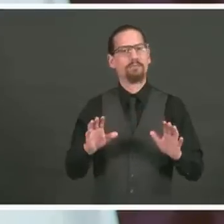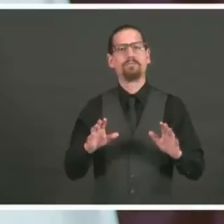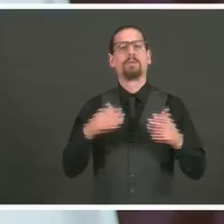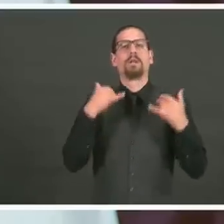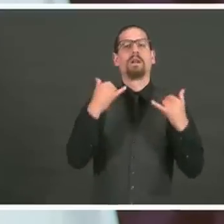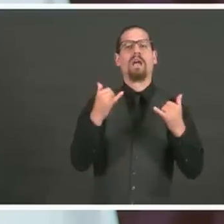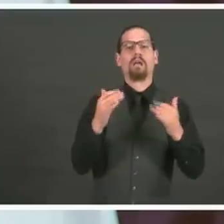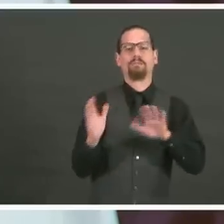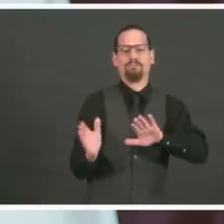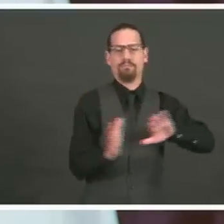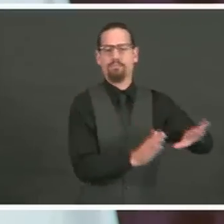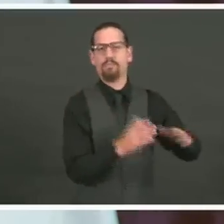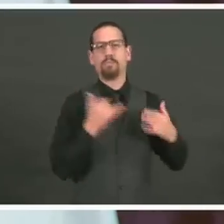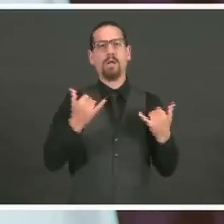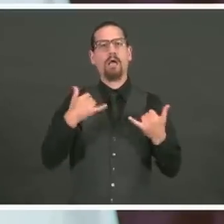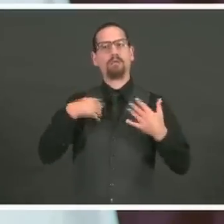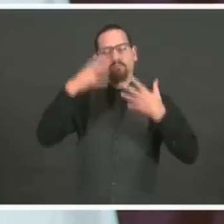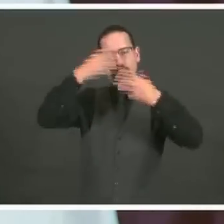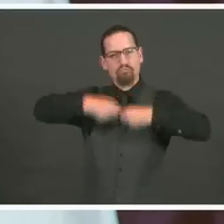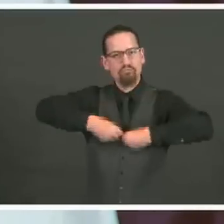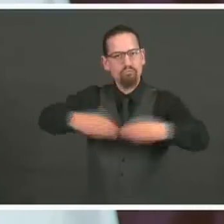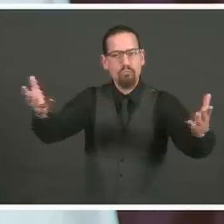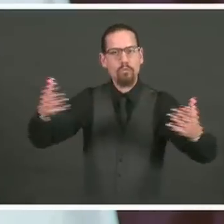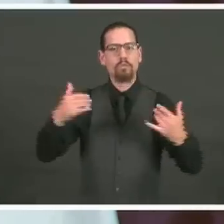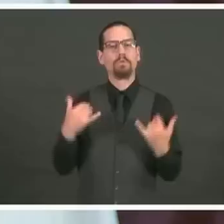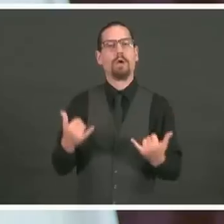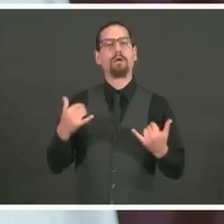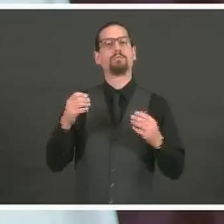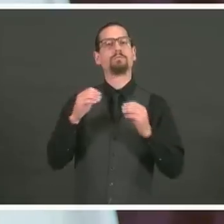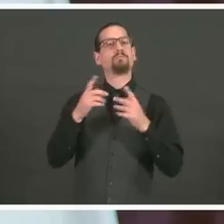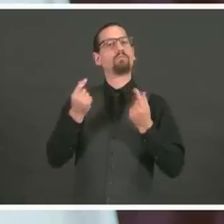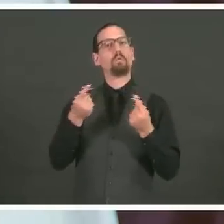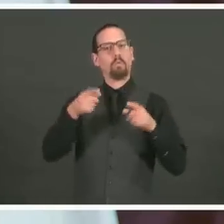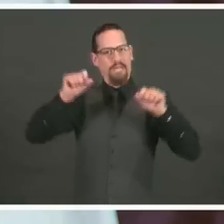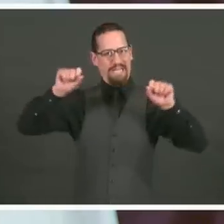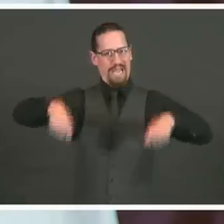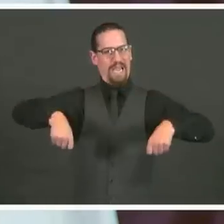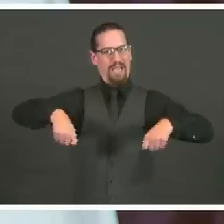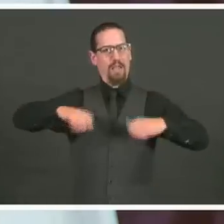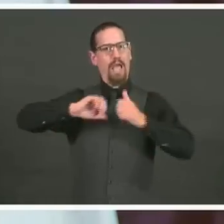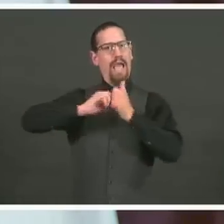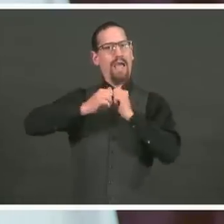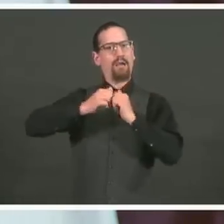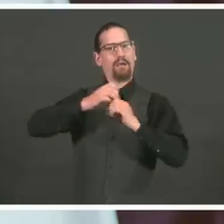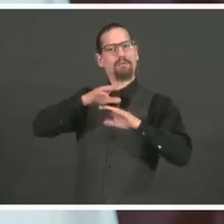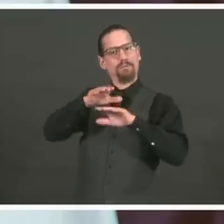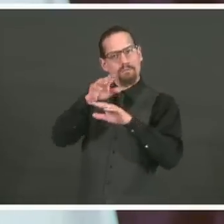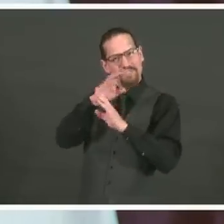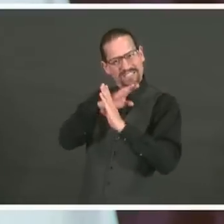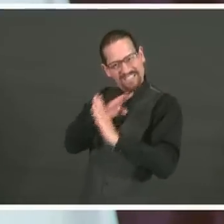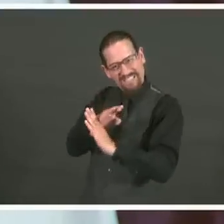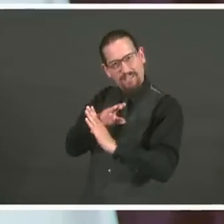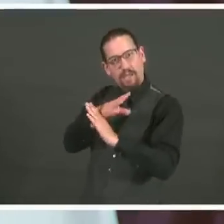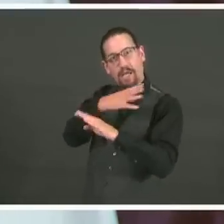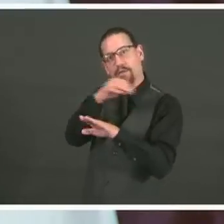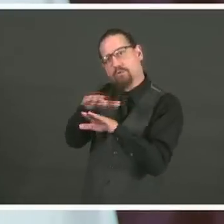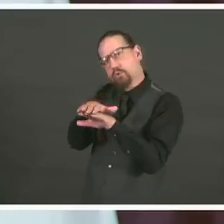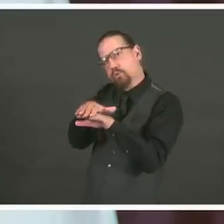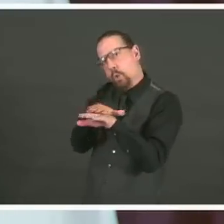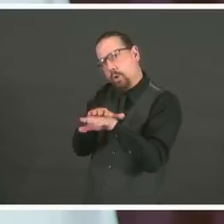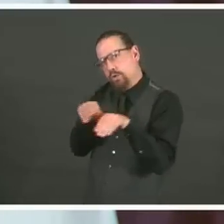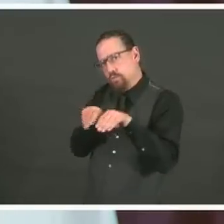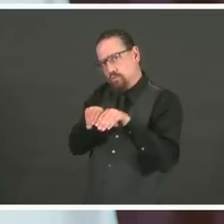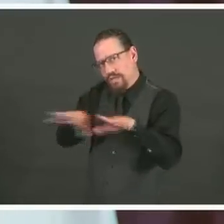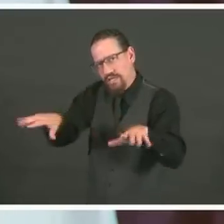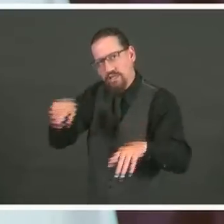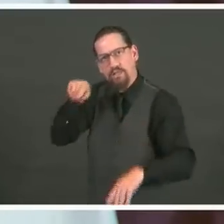to slow the spread of the virus is to move our life outdoors. And fortunately